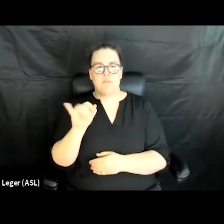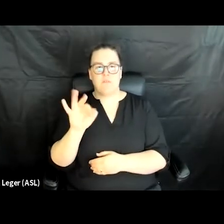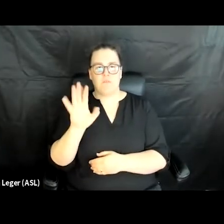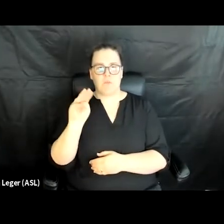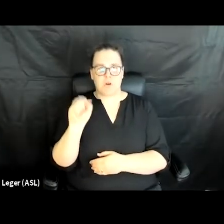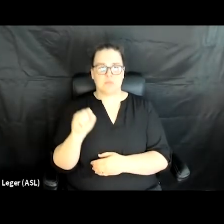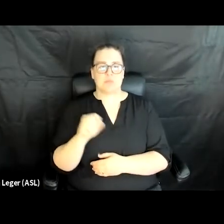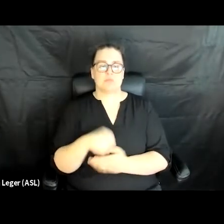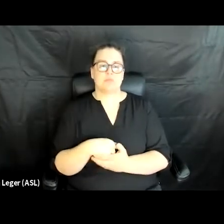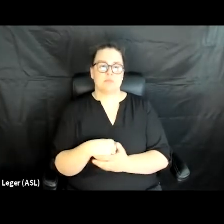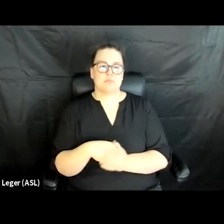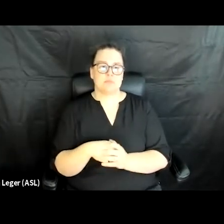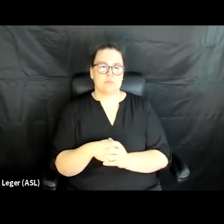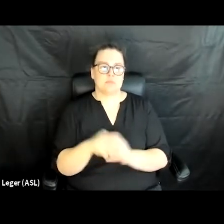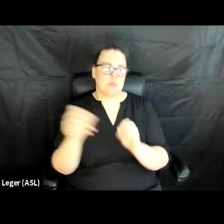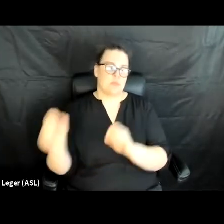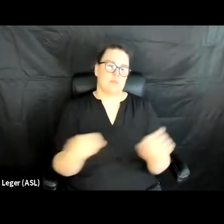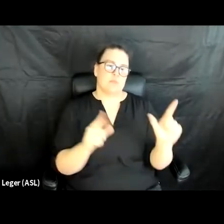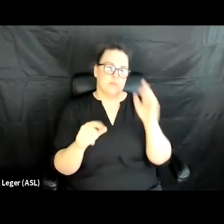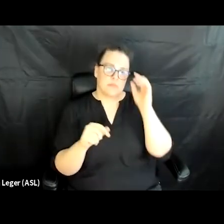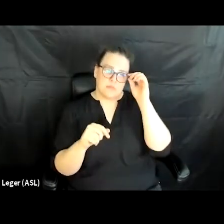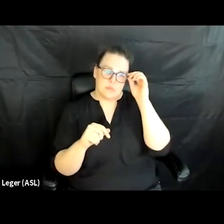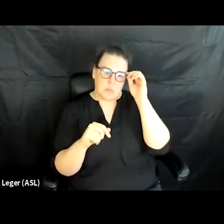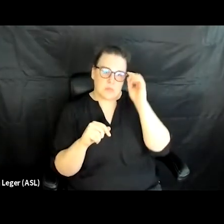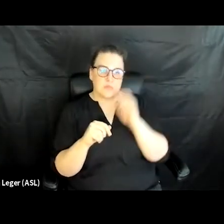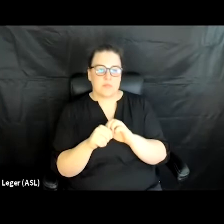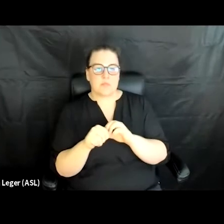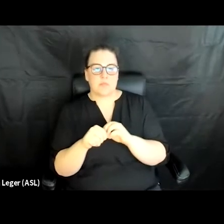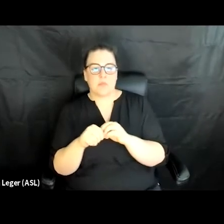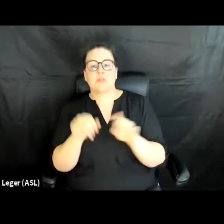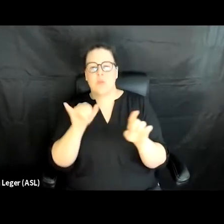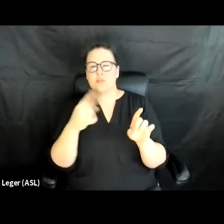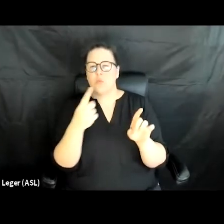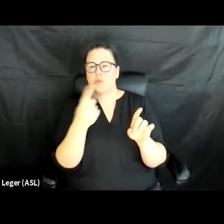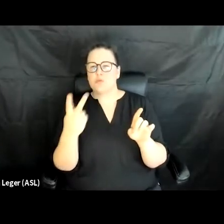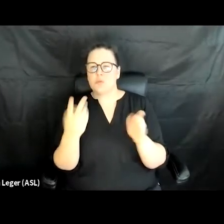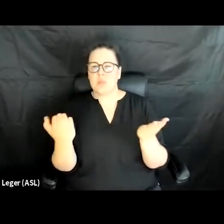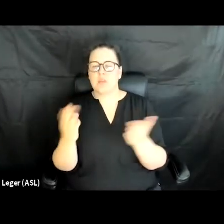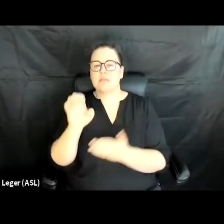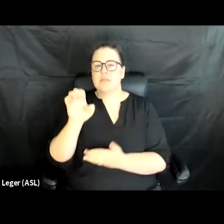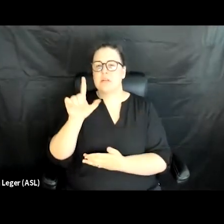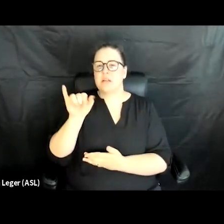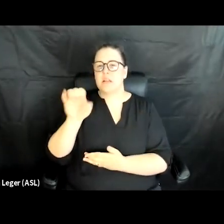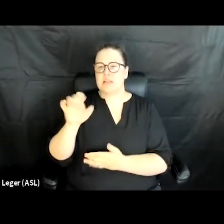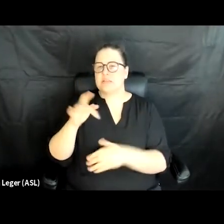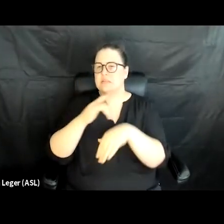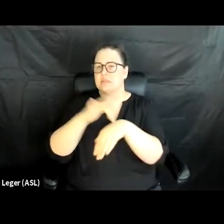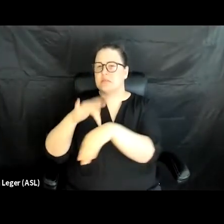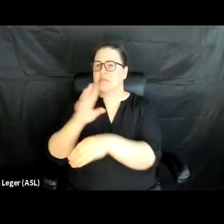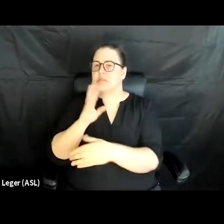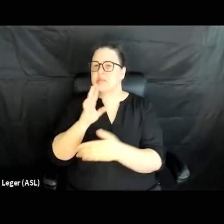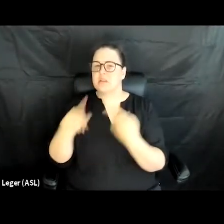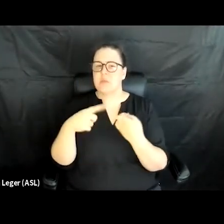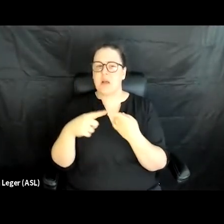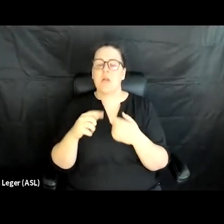Next slide. And that kind of gets to one of the points that Elise really highlighted here. One of the ways that I think employers were filling the gap over the last